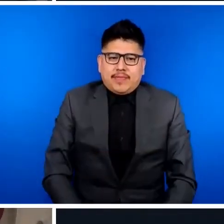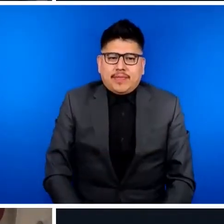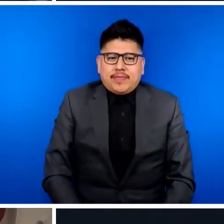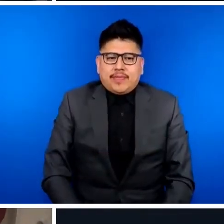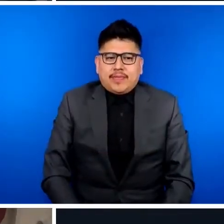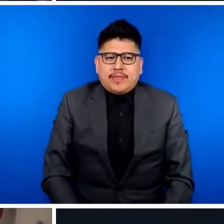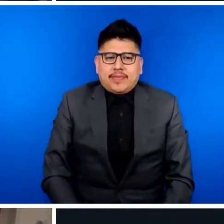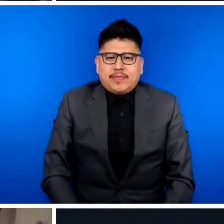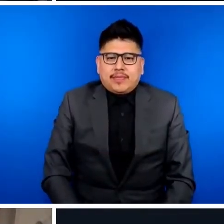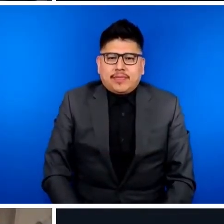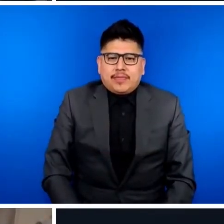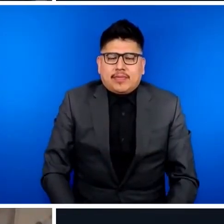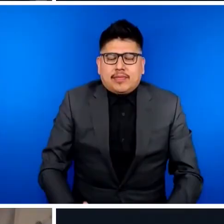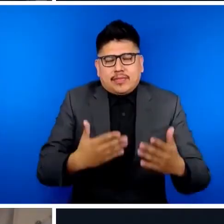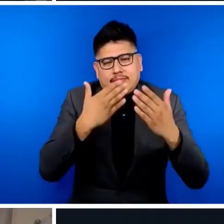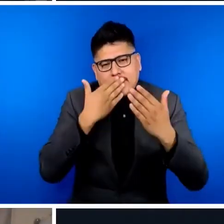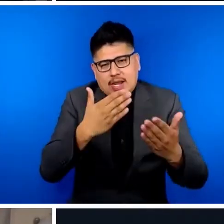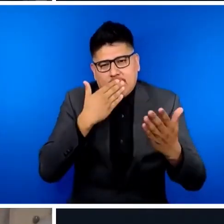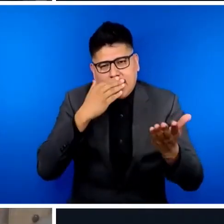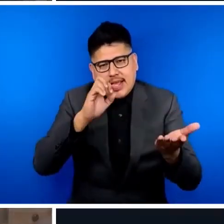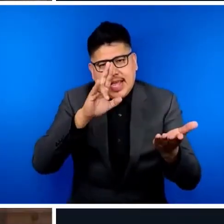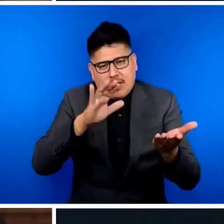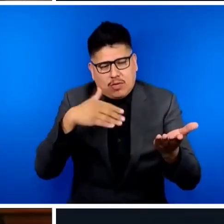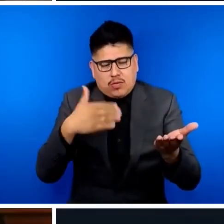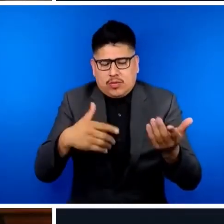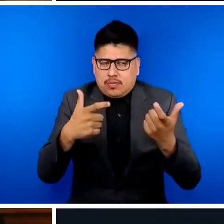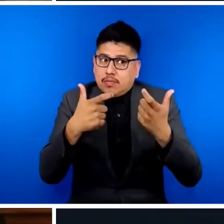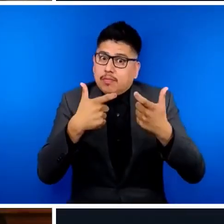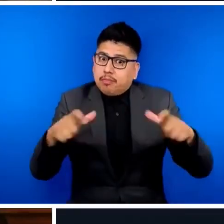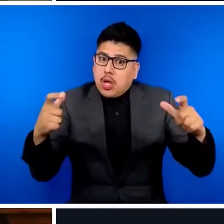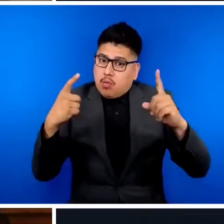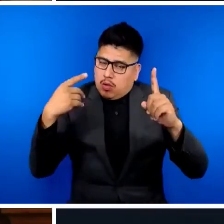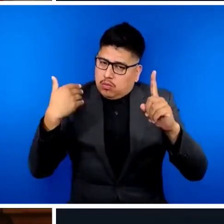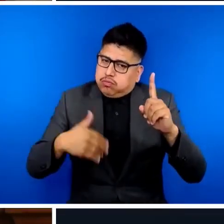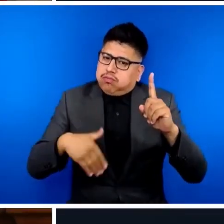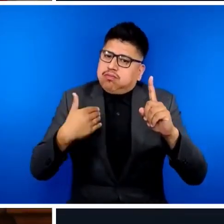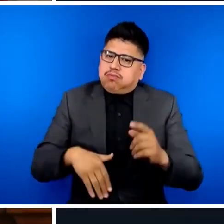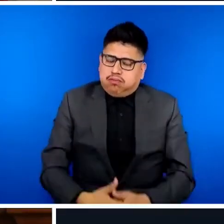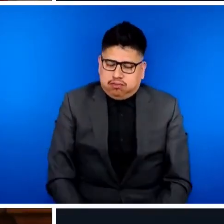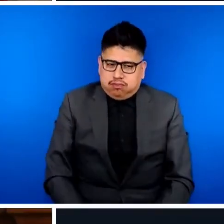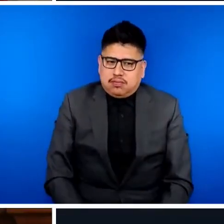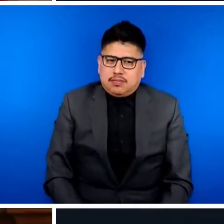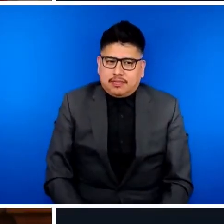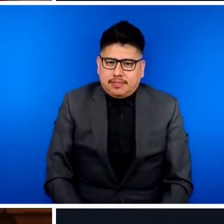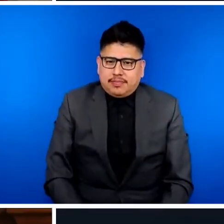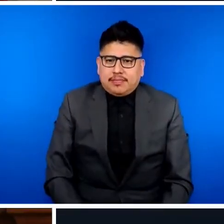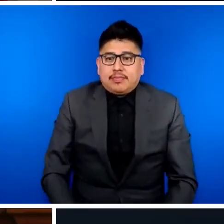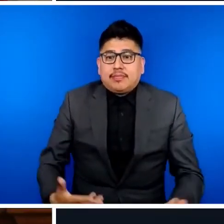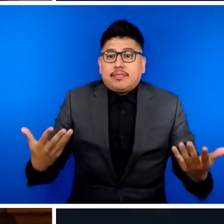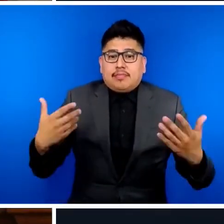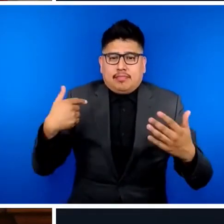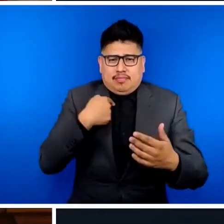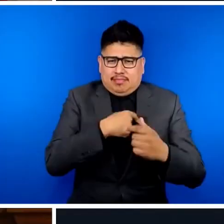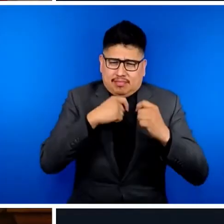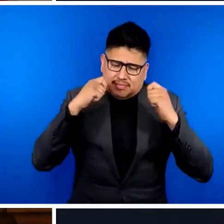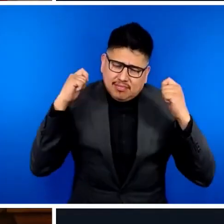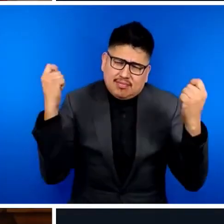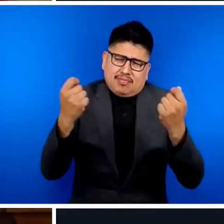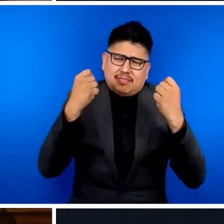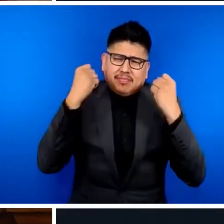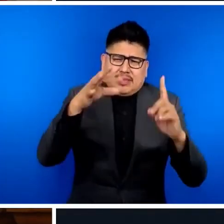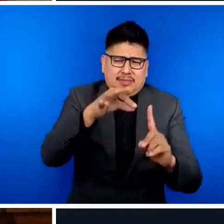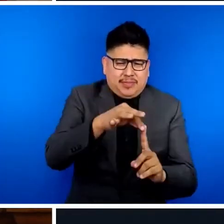Thank you, Eric. That's a big one. Tonight we've celebrated many truly extraordinary American patriots,